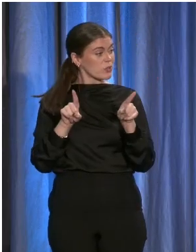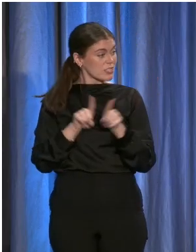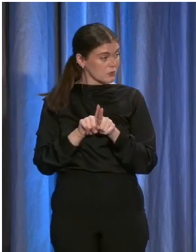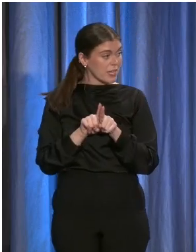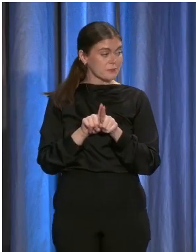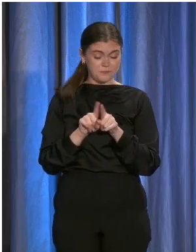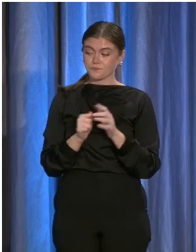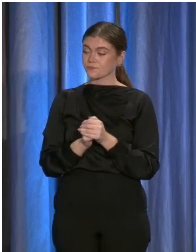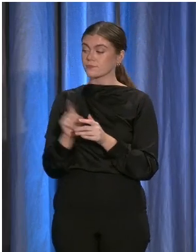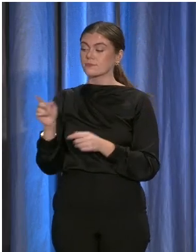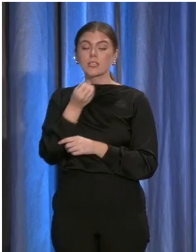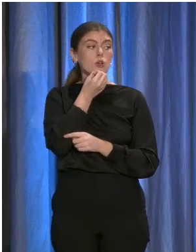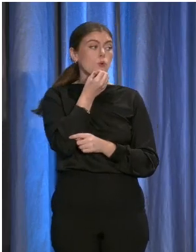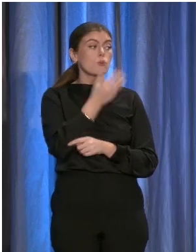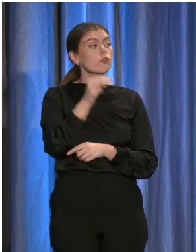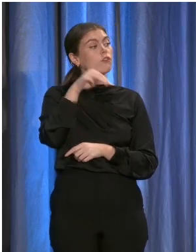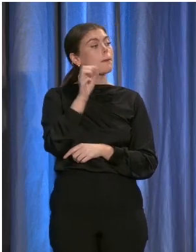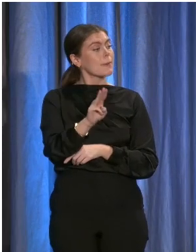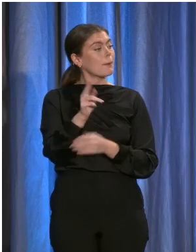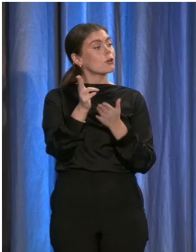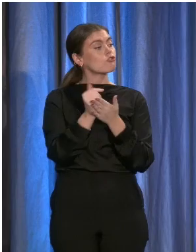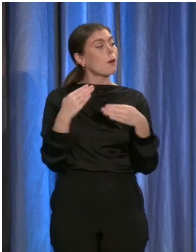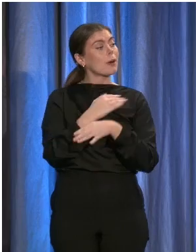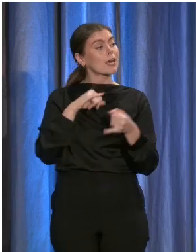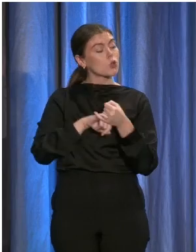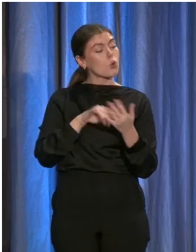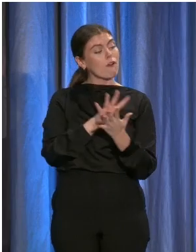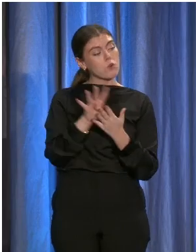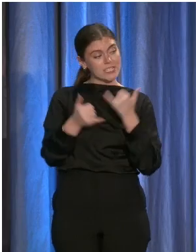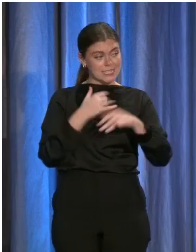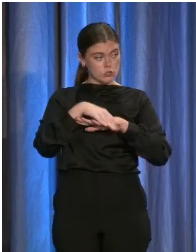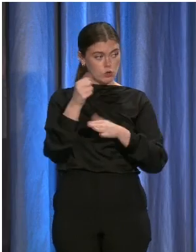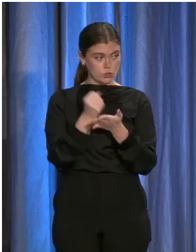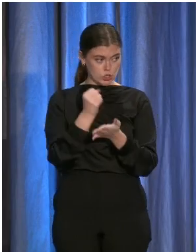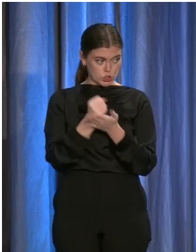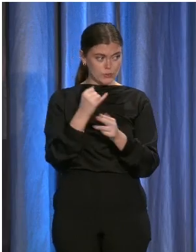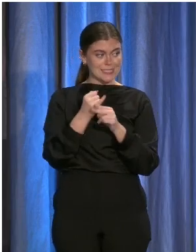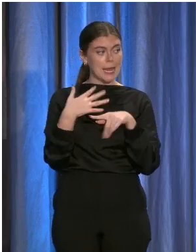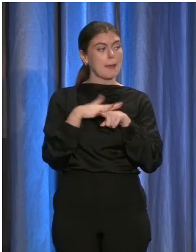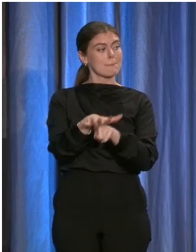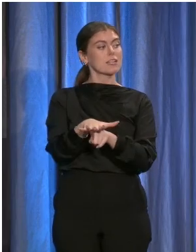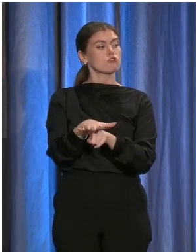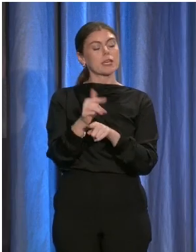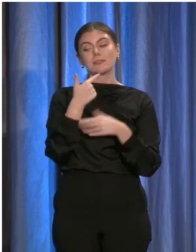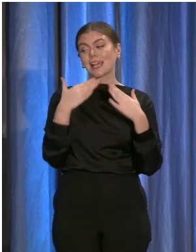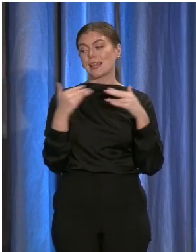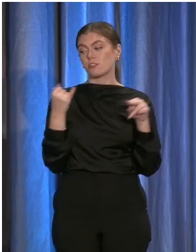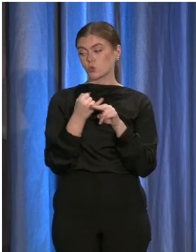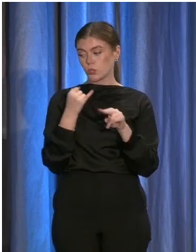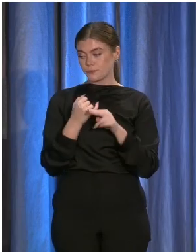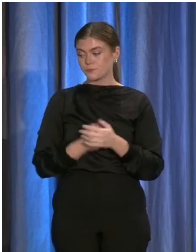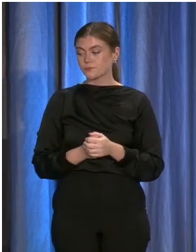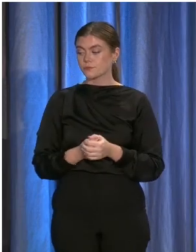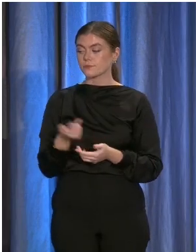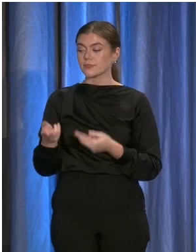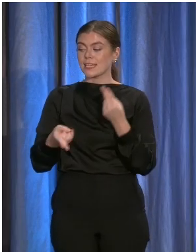this beautiful map was drawn by a 14-year-old student attending a mainstream post-primary school. They